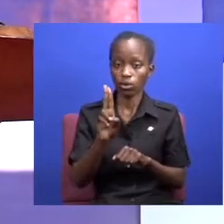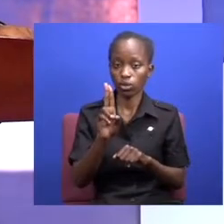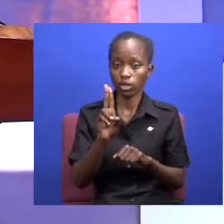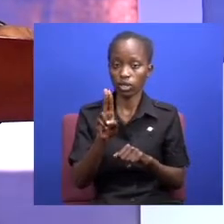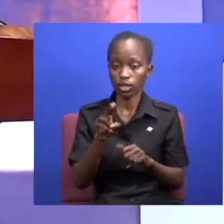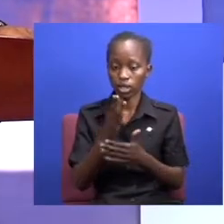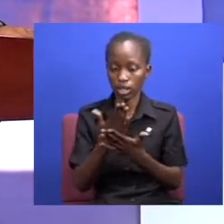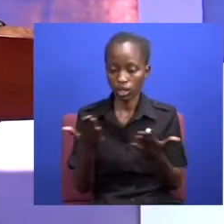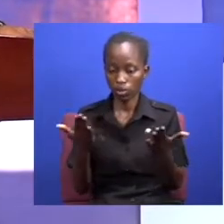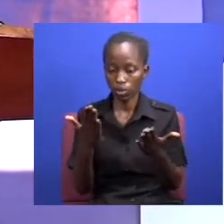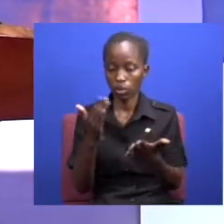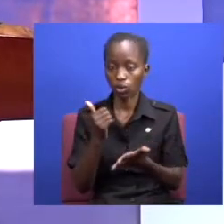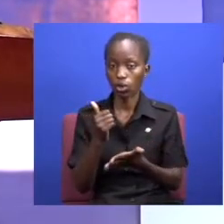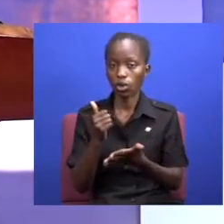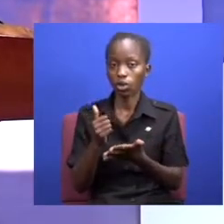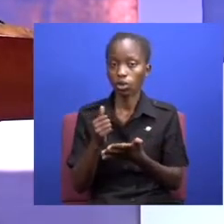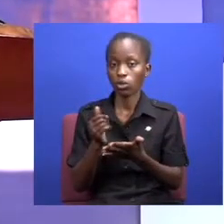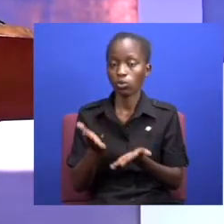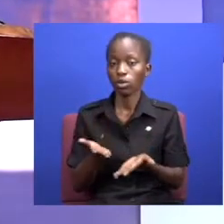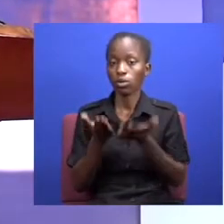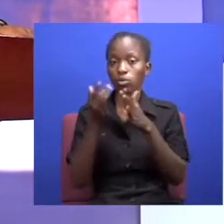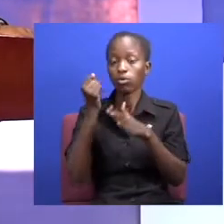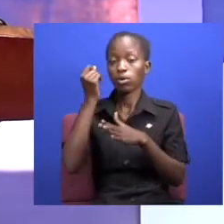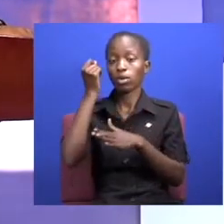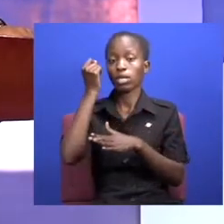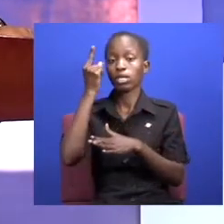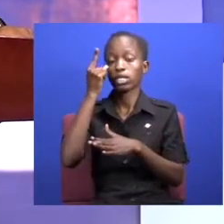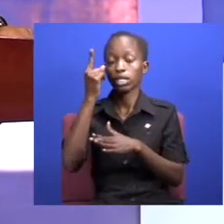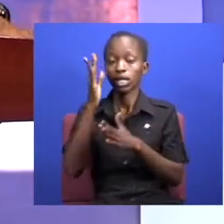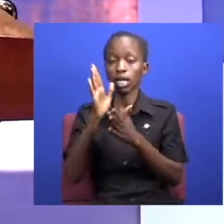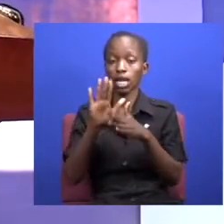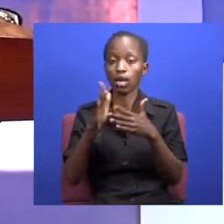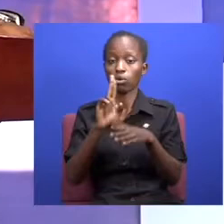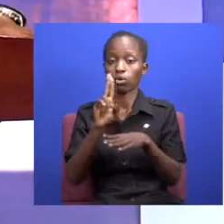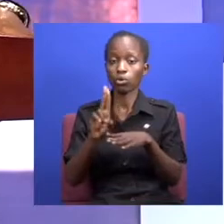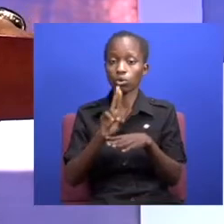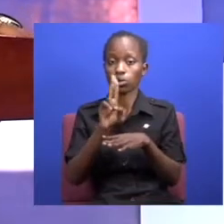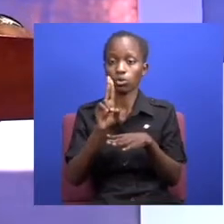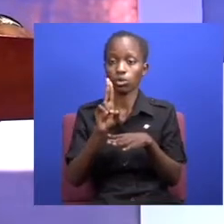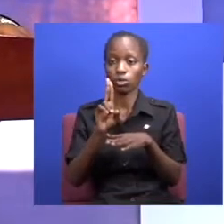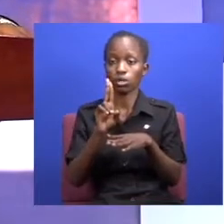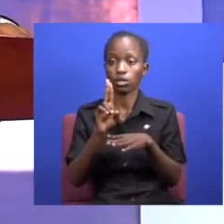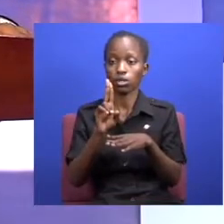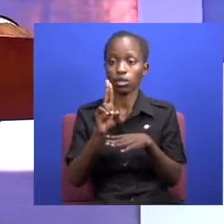your understanding or application of the Bible. There's the tool